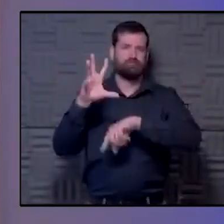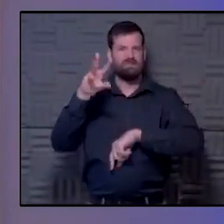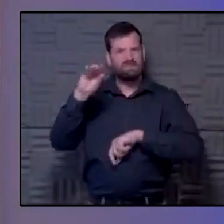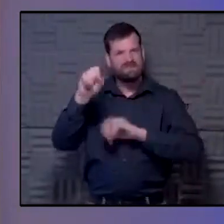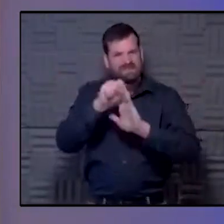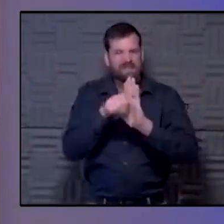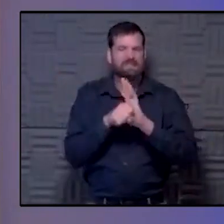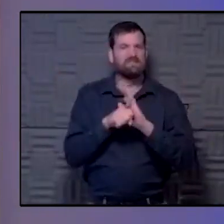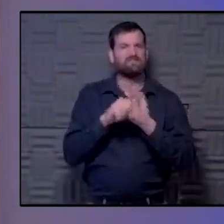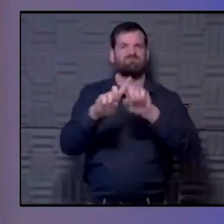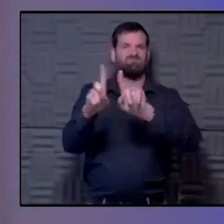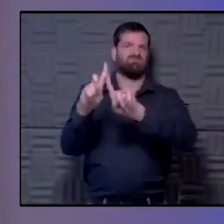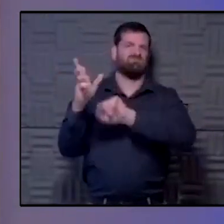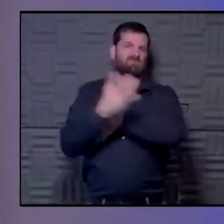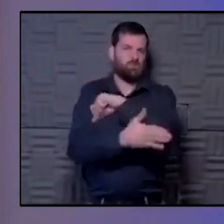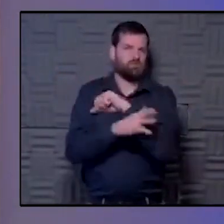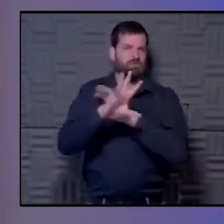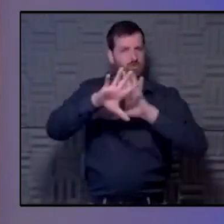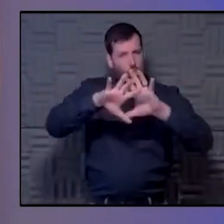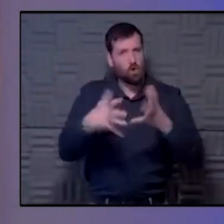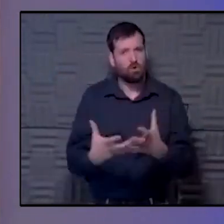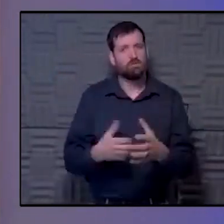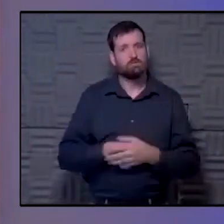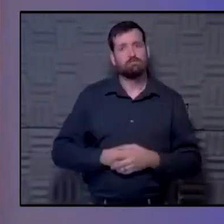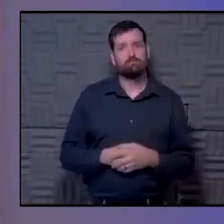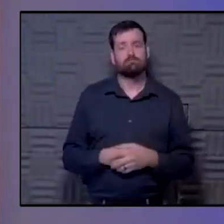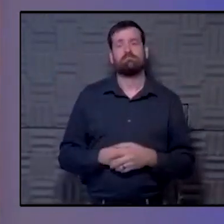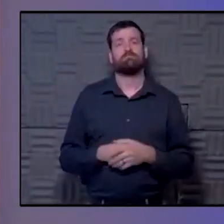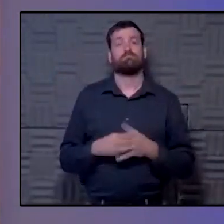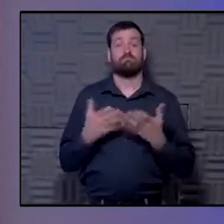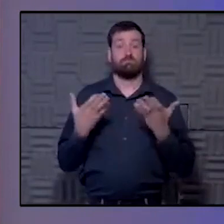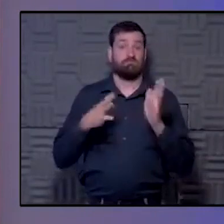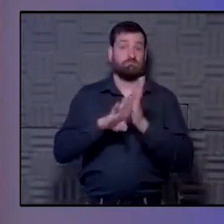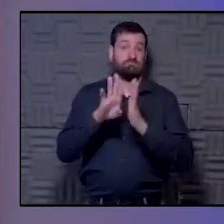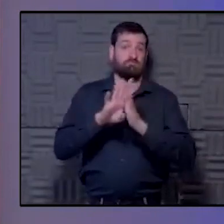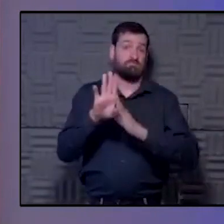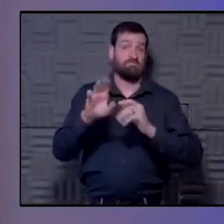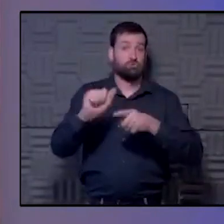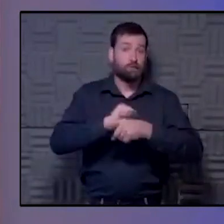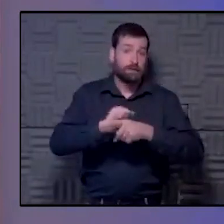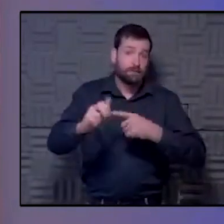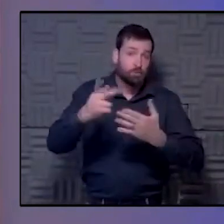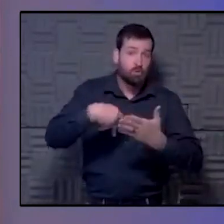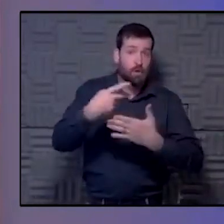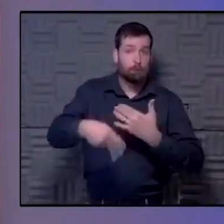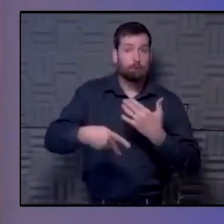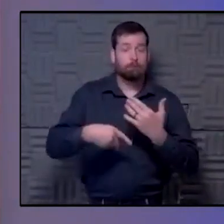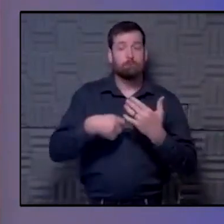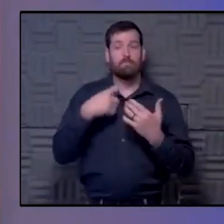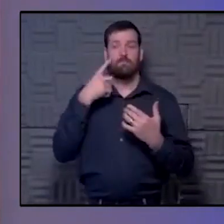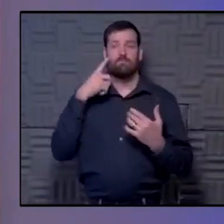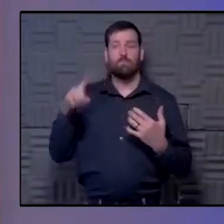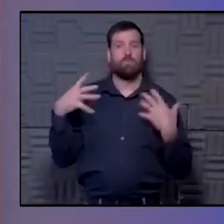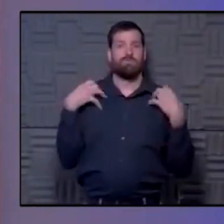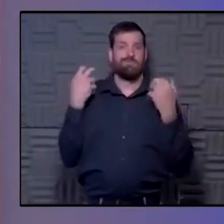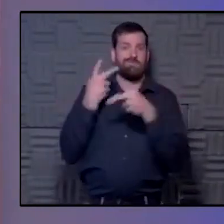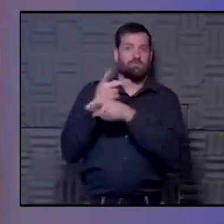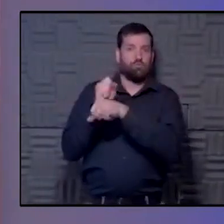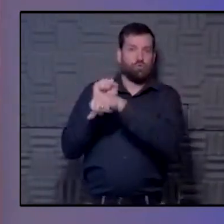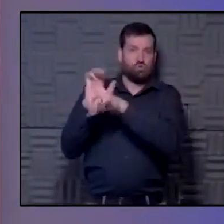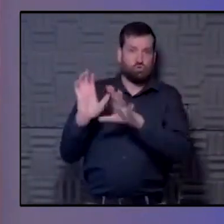the world. They've developed several training programs. for healthcare